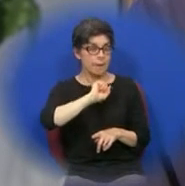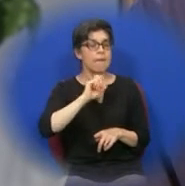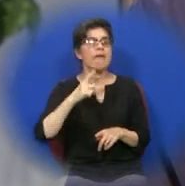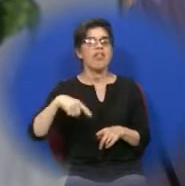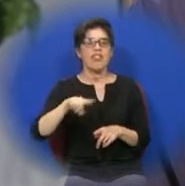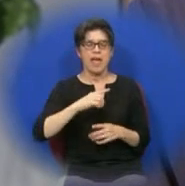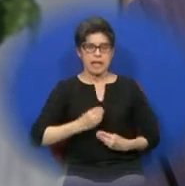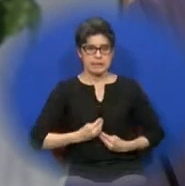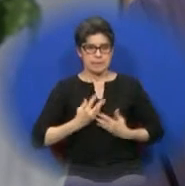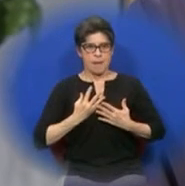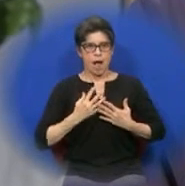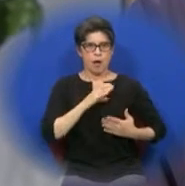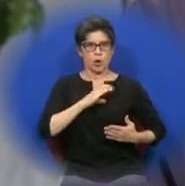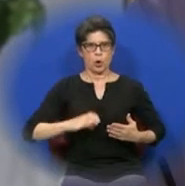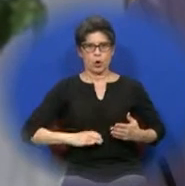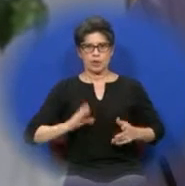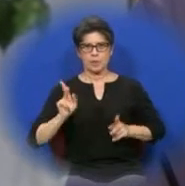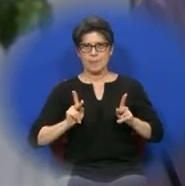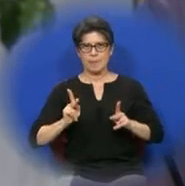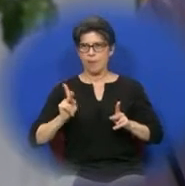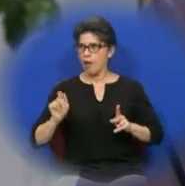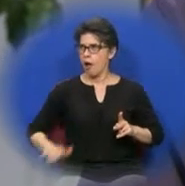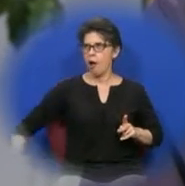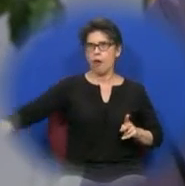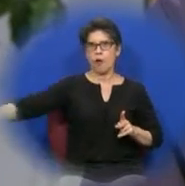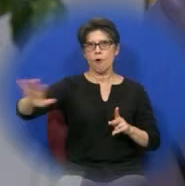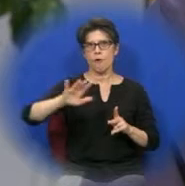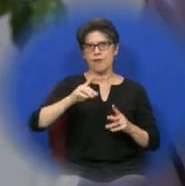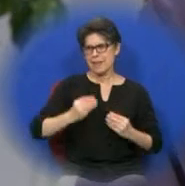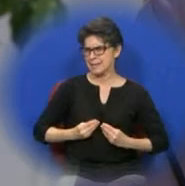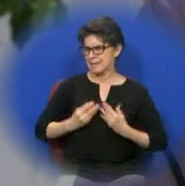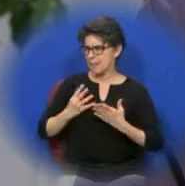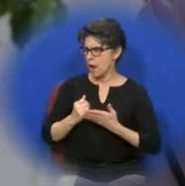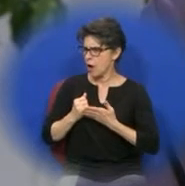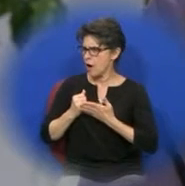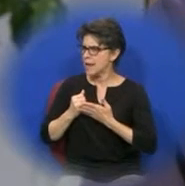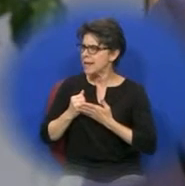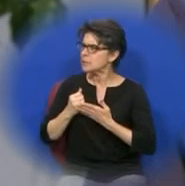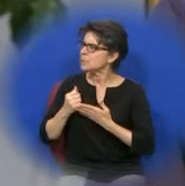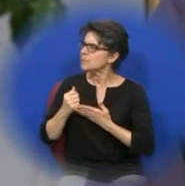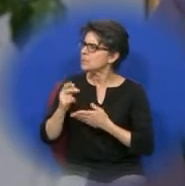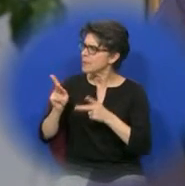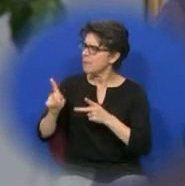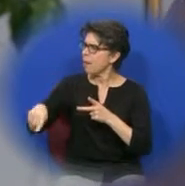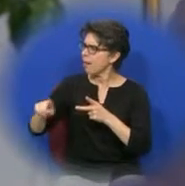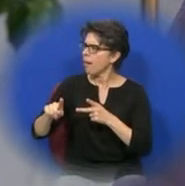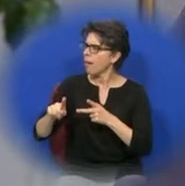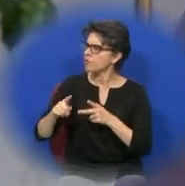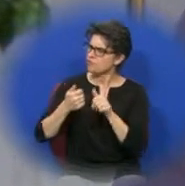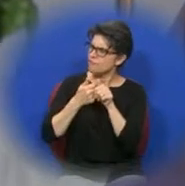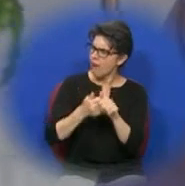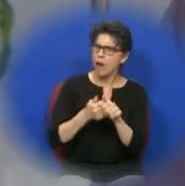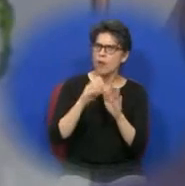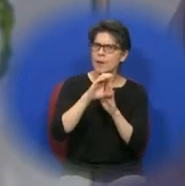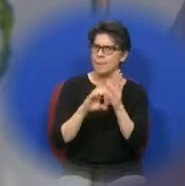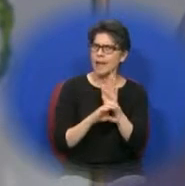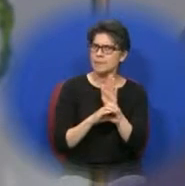Christians everywhere to be constant witnesses to the beauty and power of the great commandments. We pray to the